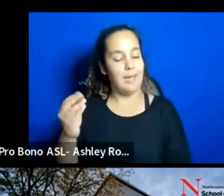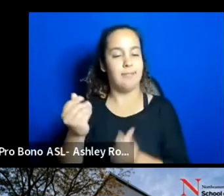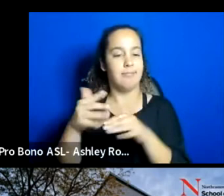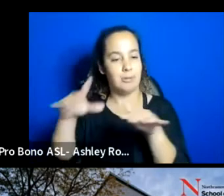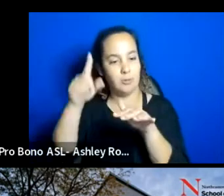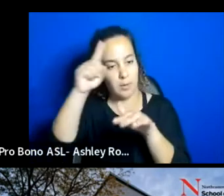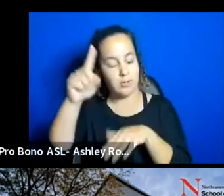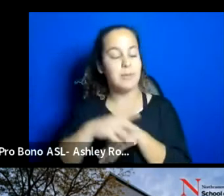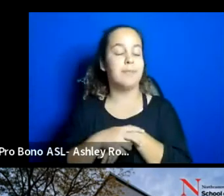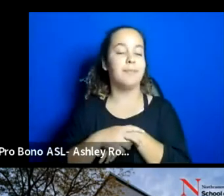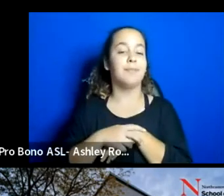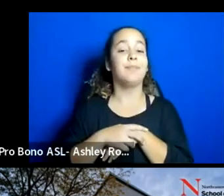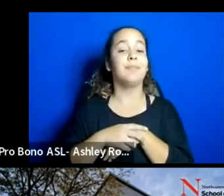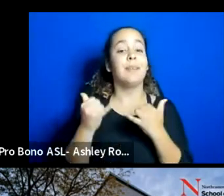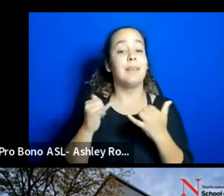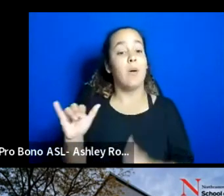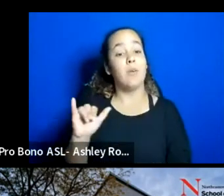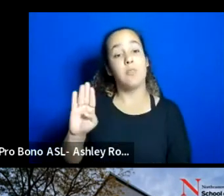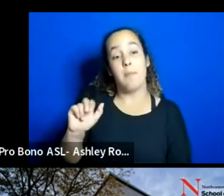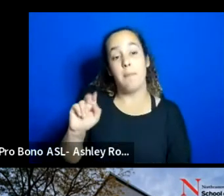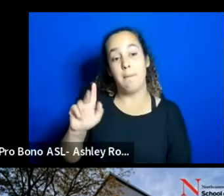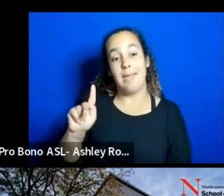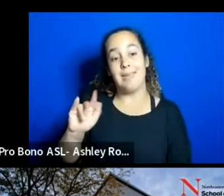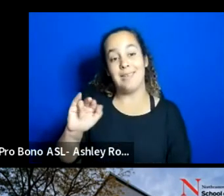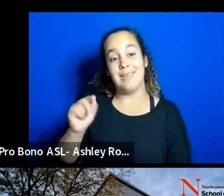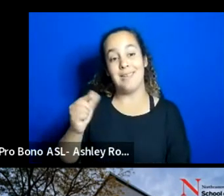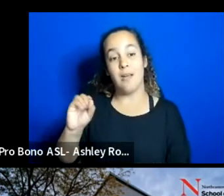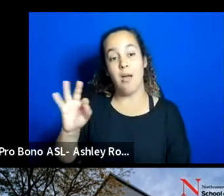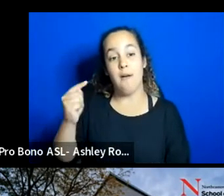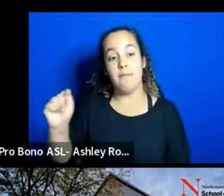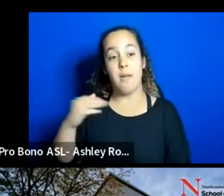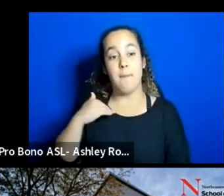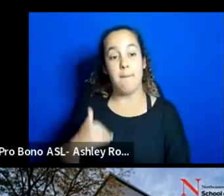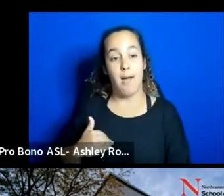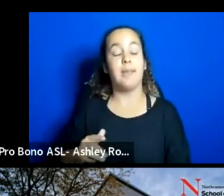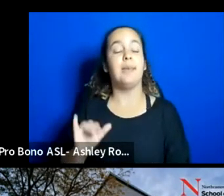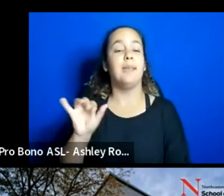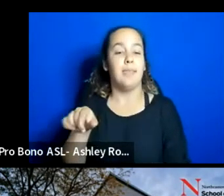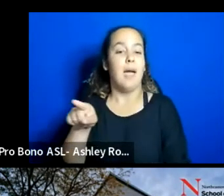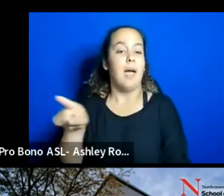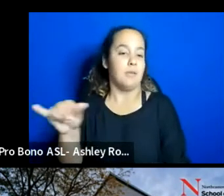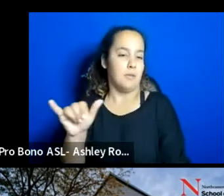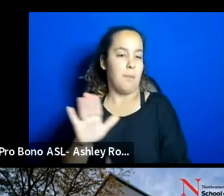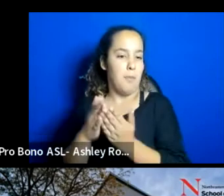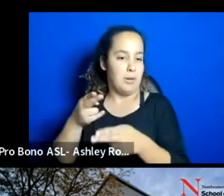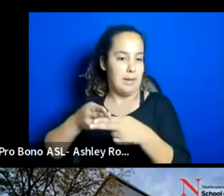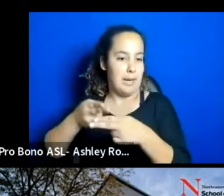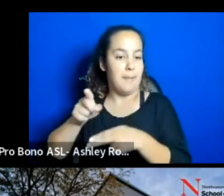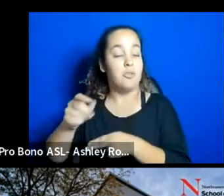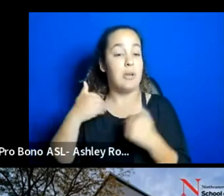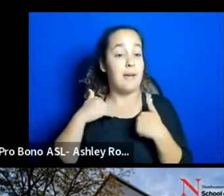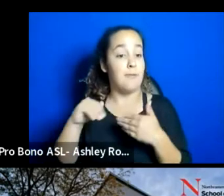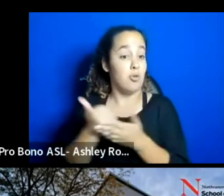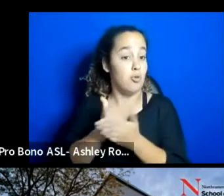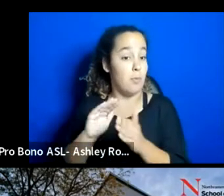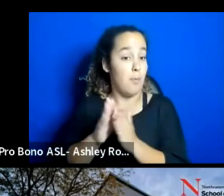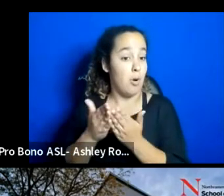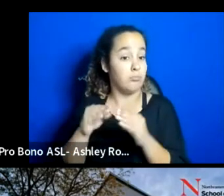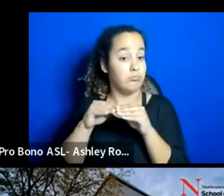is Banking on the Body, The Market in Blood, Milk, and Sperm in Modern America. And she has a new book in